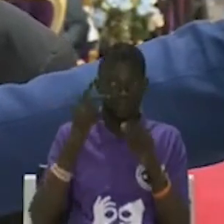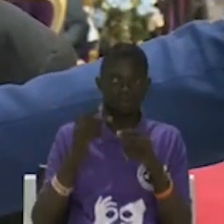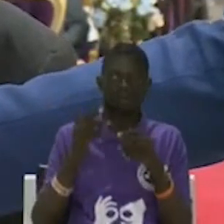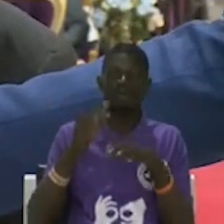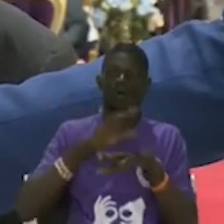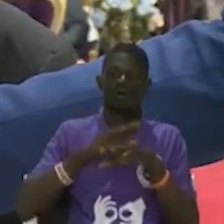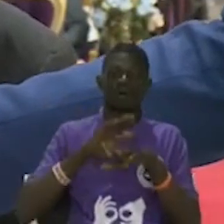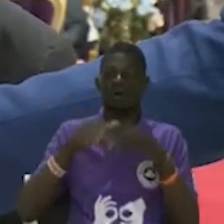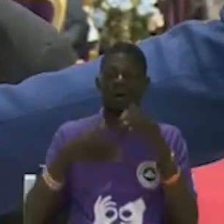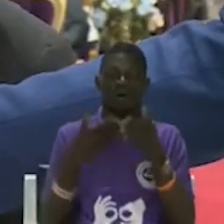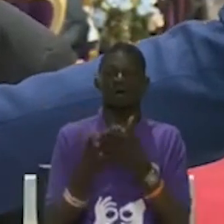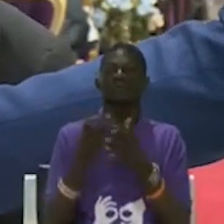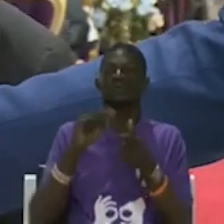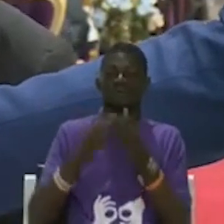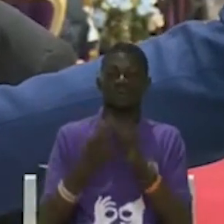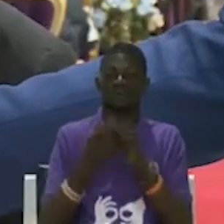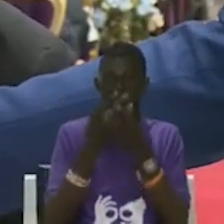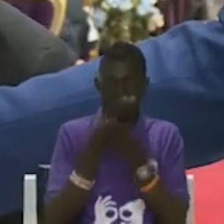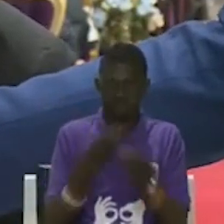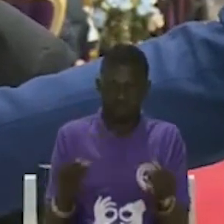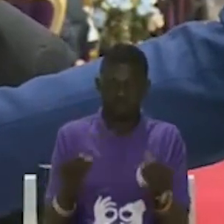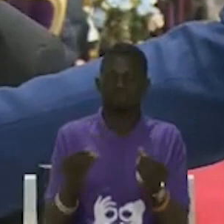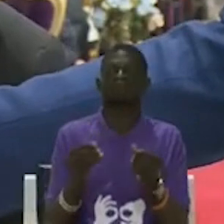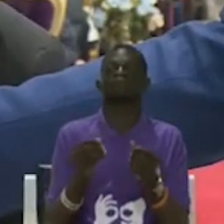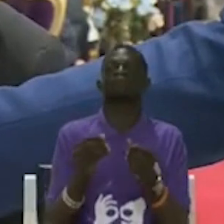your problems are solved. During this